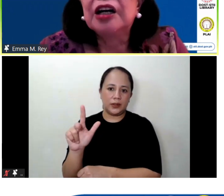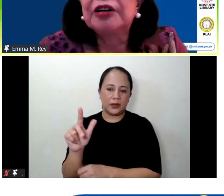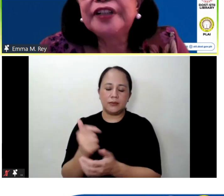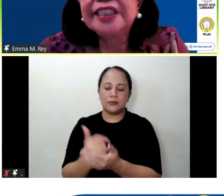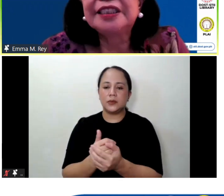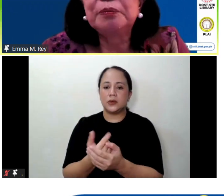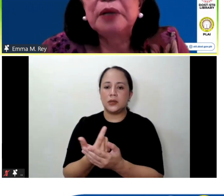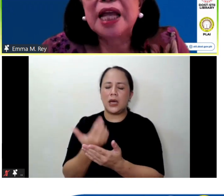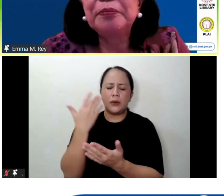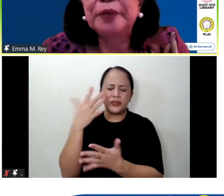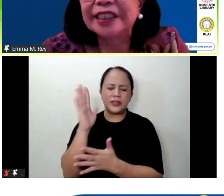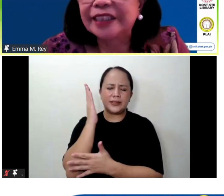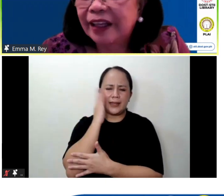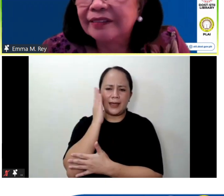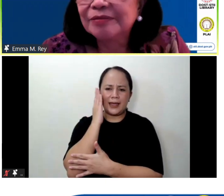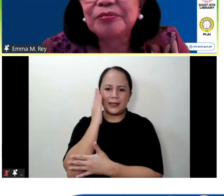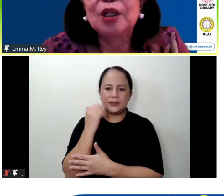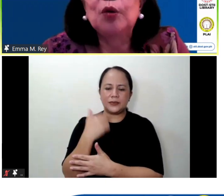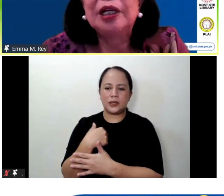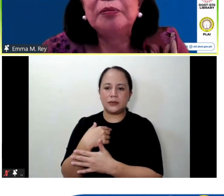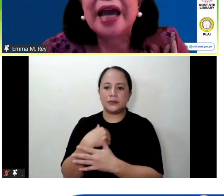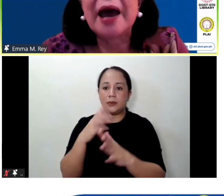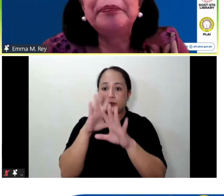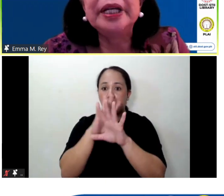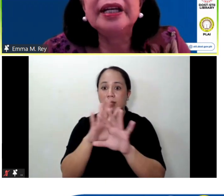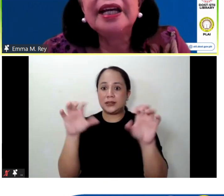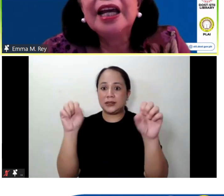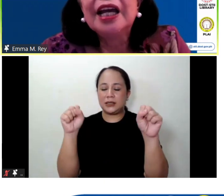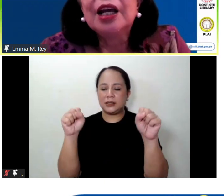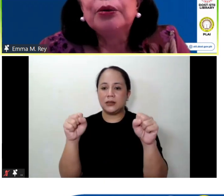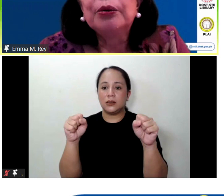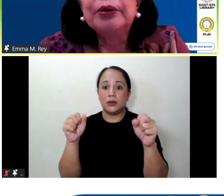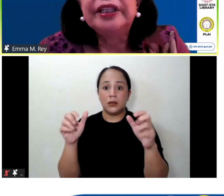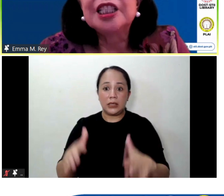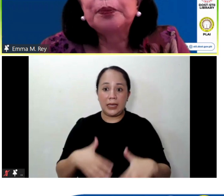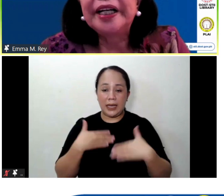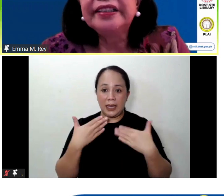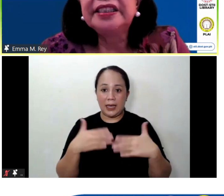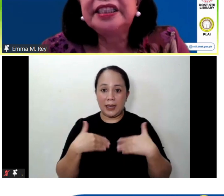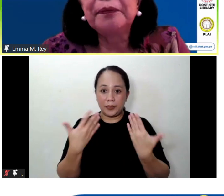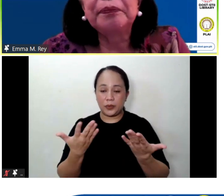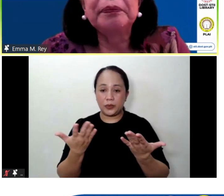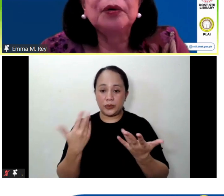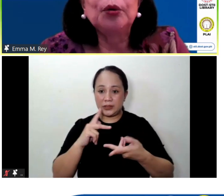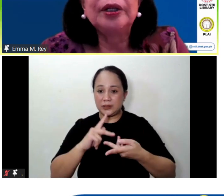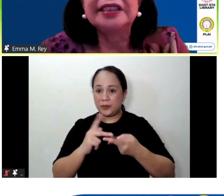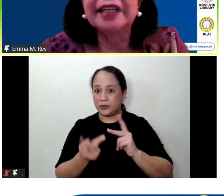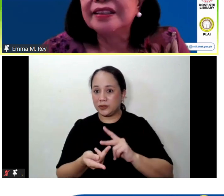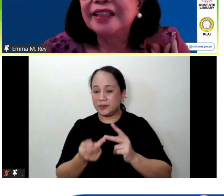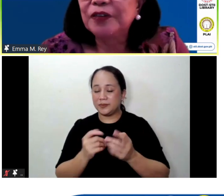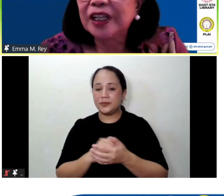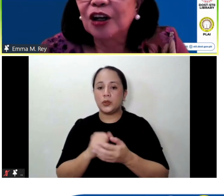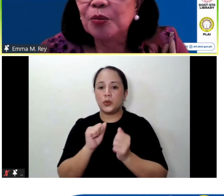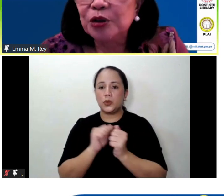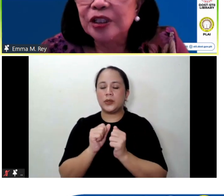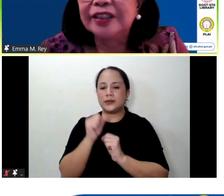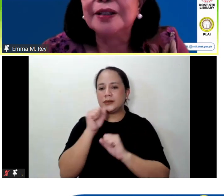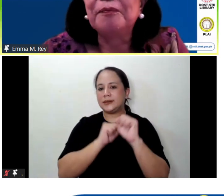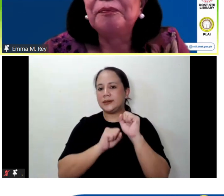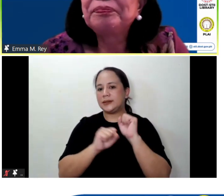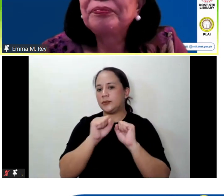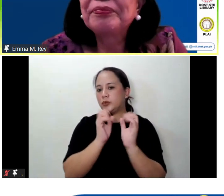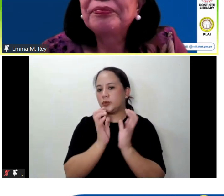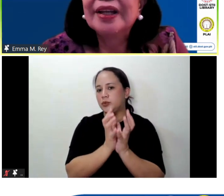our first PLAI president will be happy with this partnership with the scientific